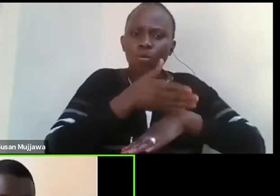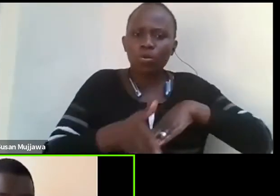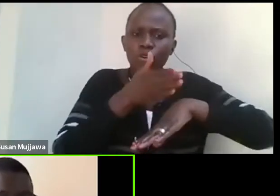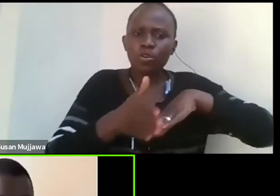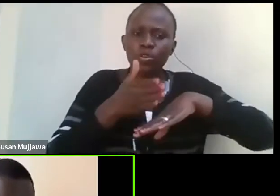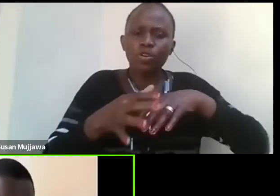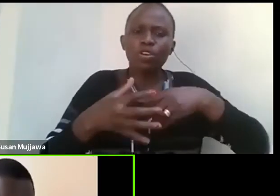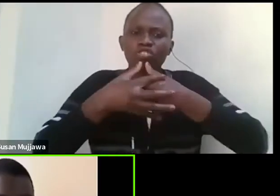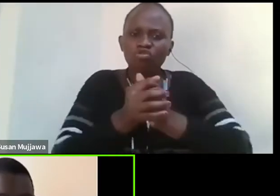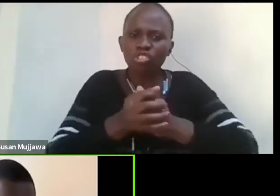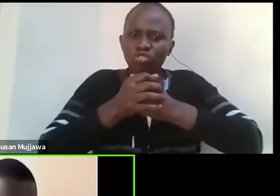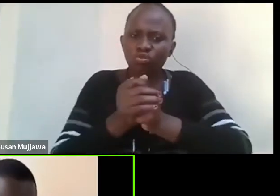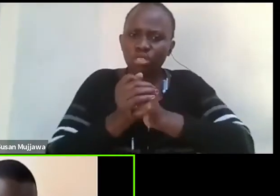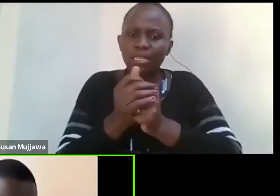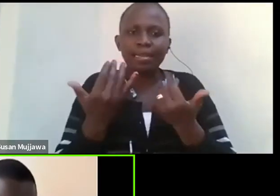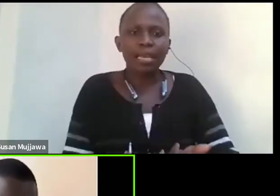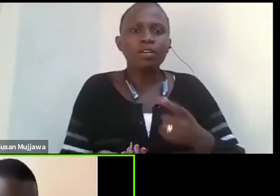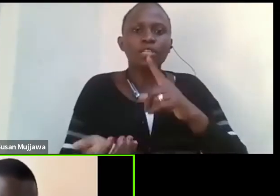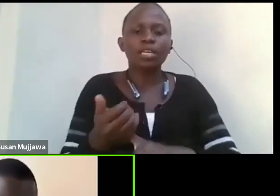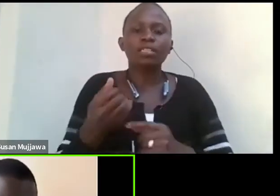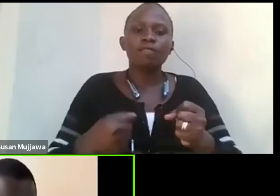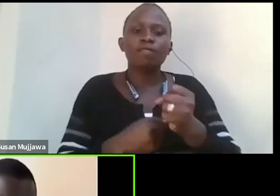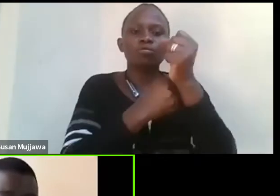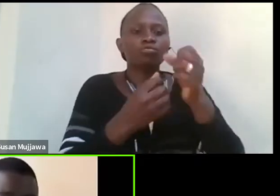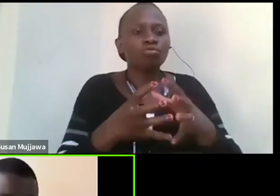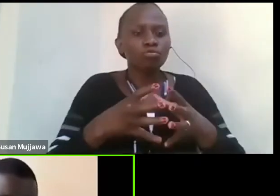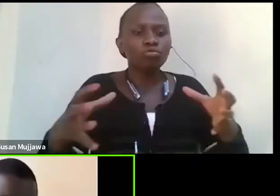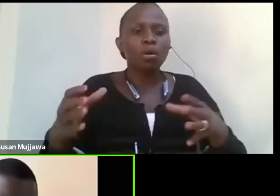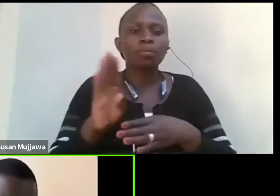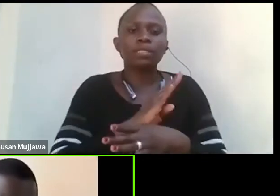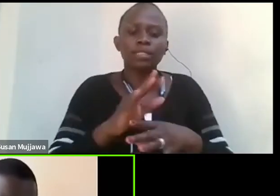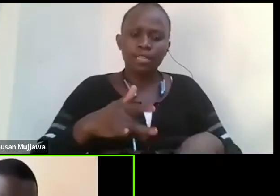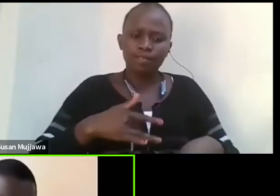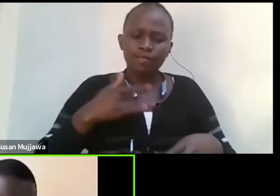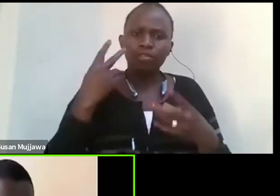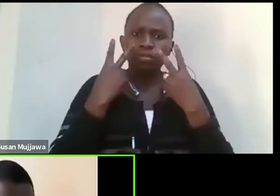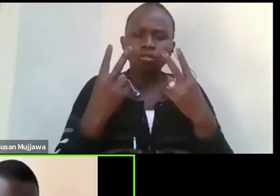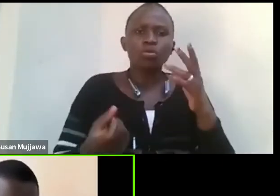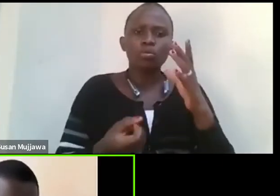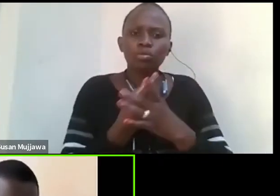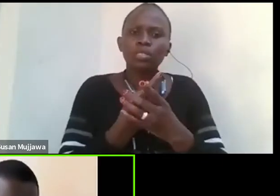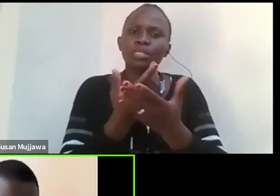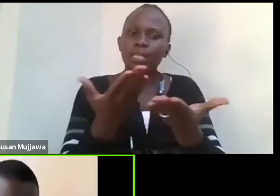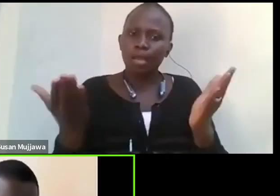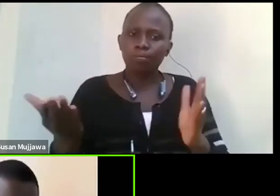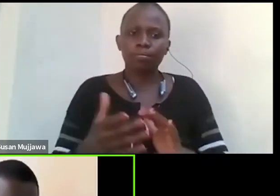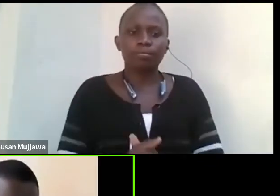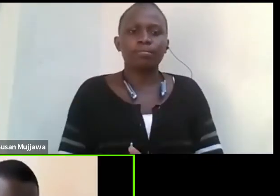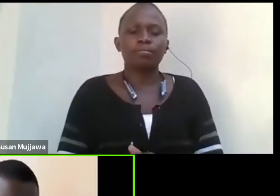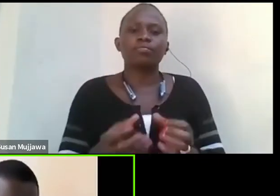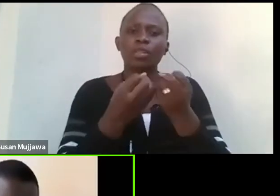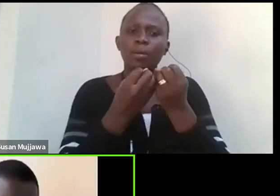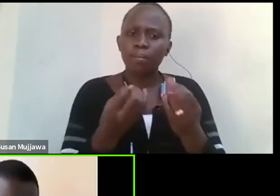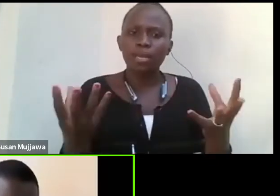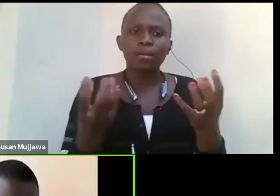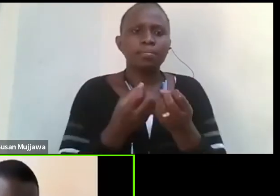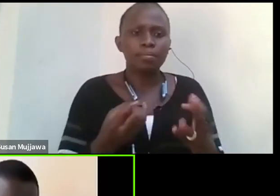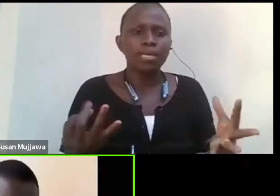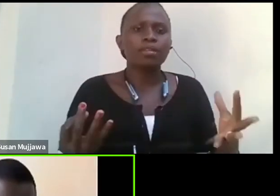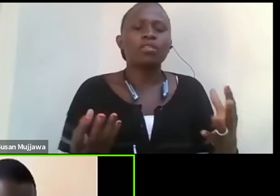looking for seed funding to grow the business even further because they see the opportunity. And there are so many pockets of opportunity out